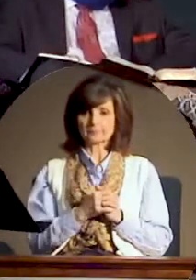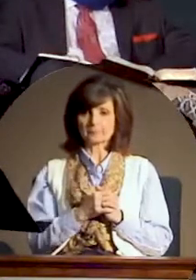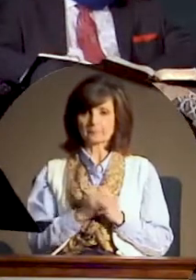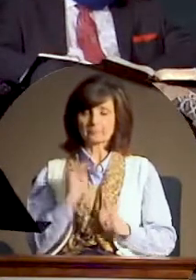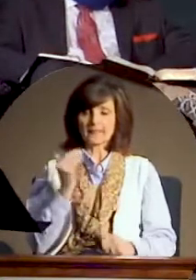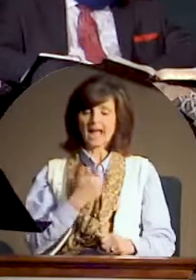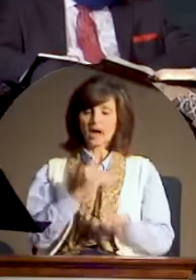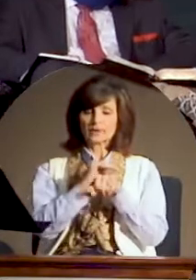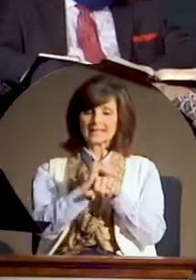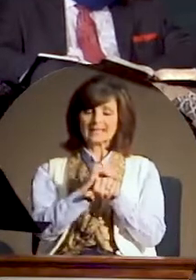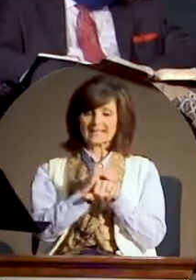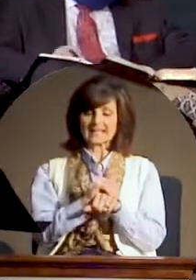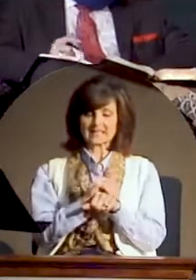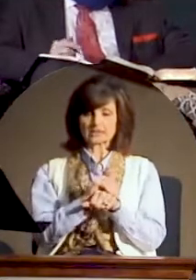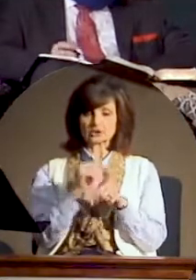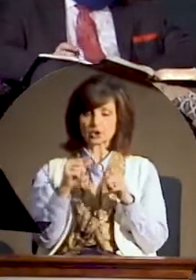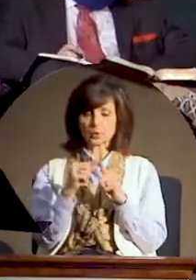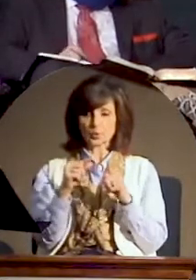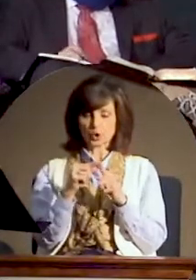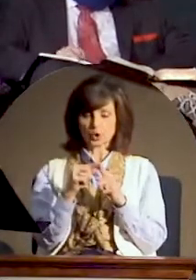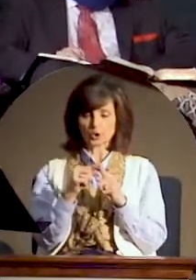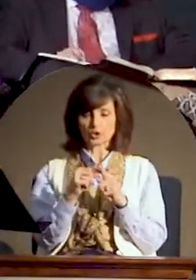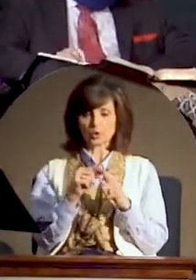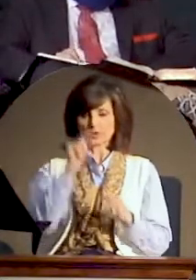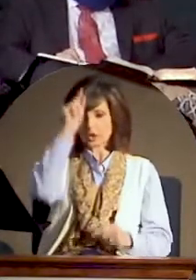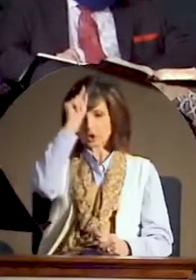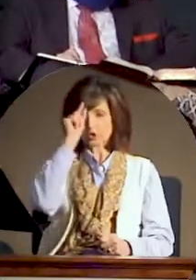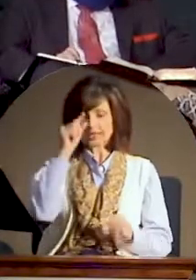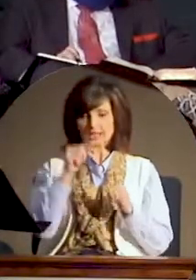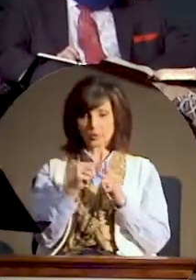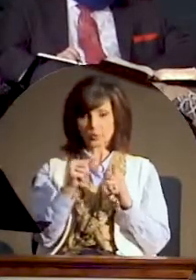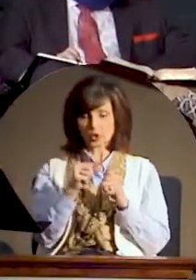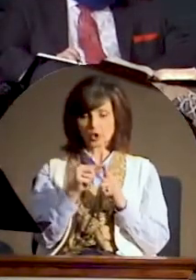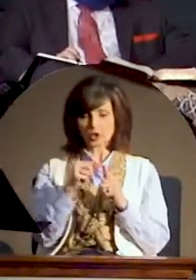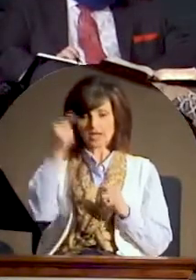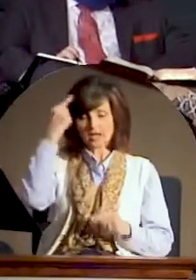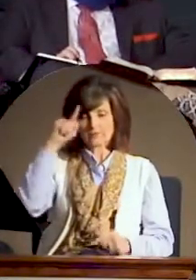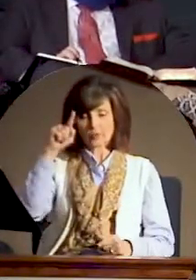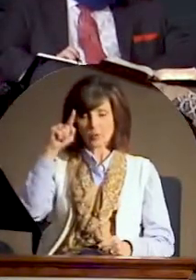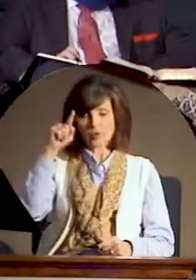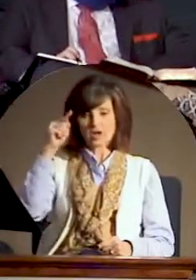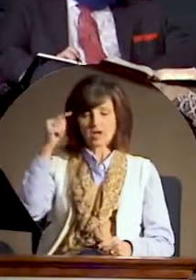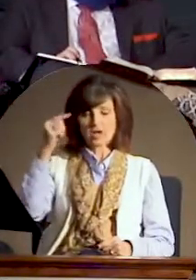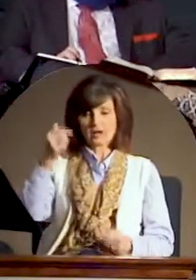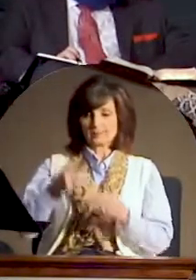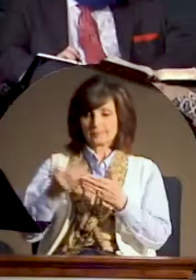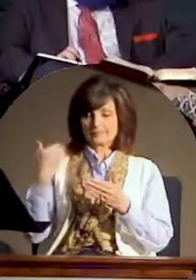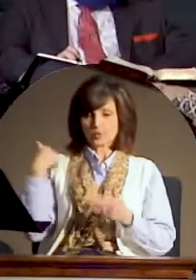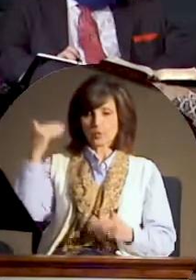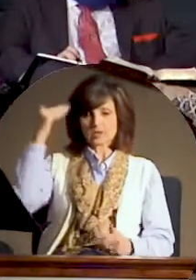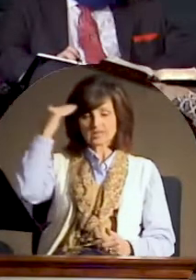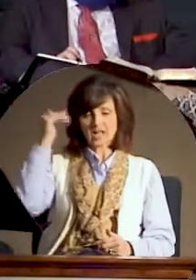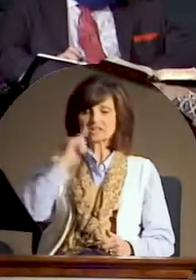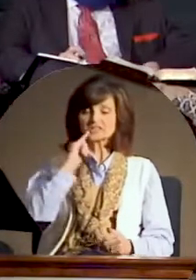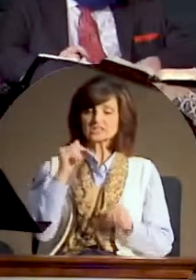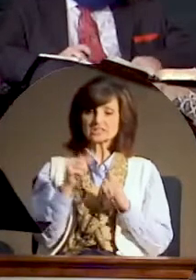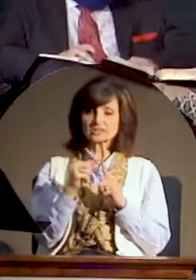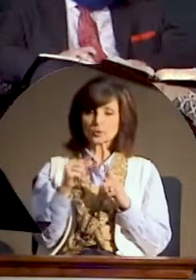Our English word or the Greek word for the word foreknowledge or foreknew is the